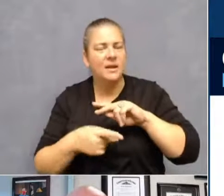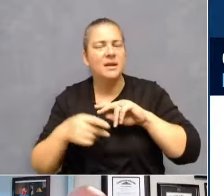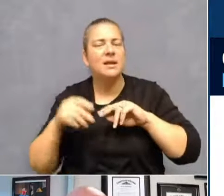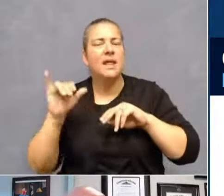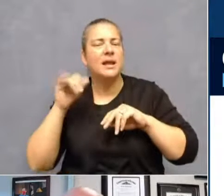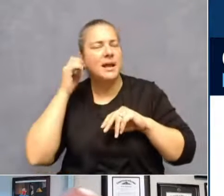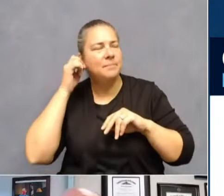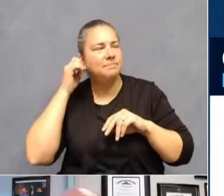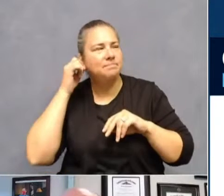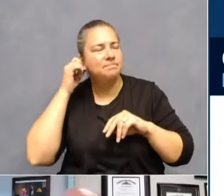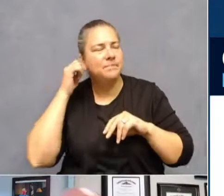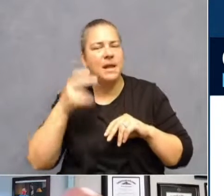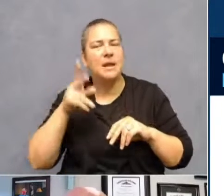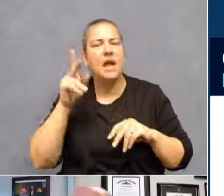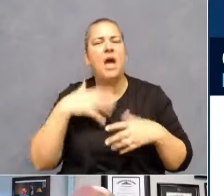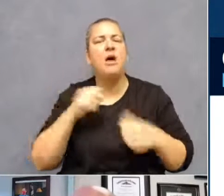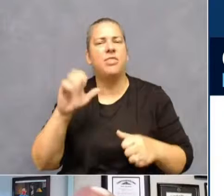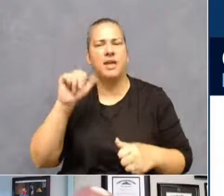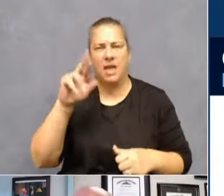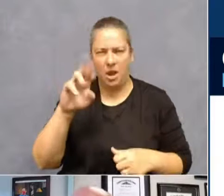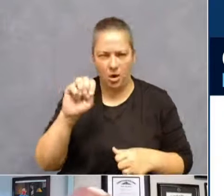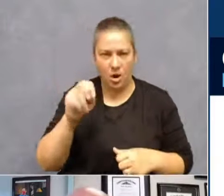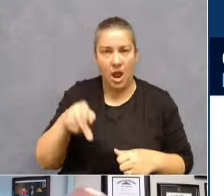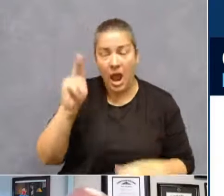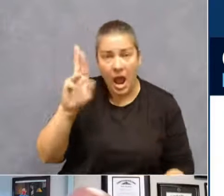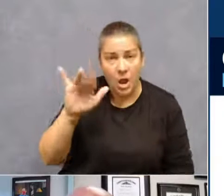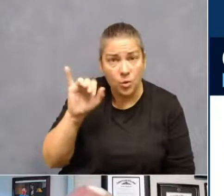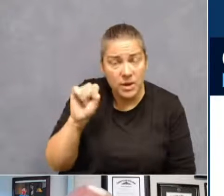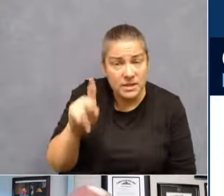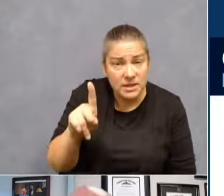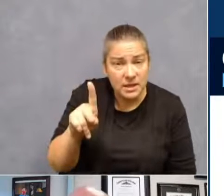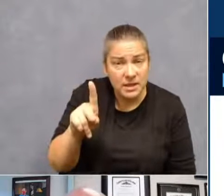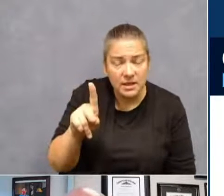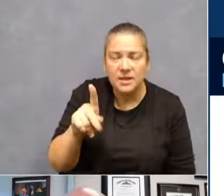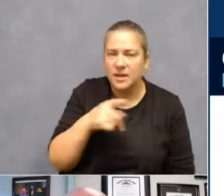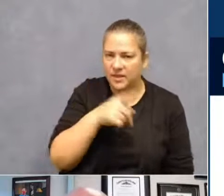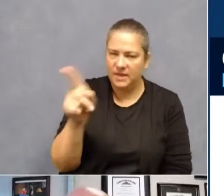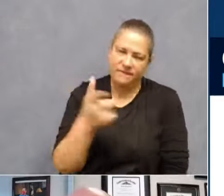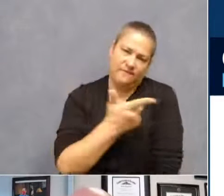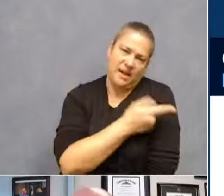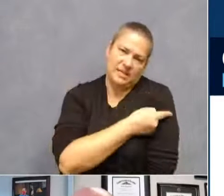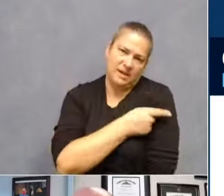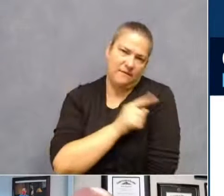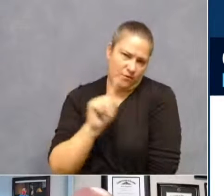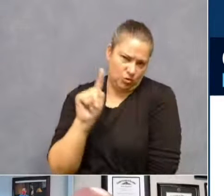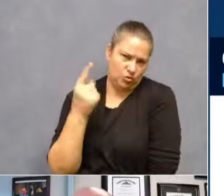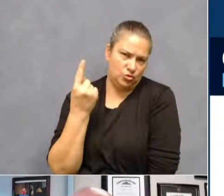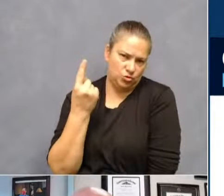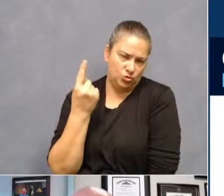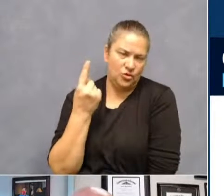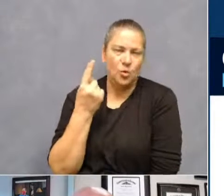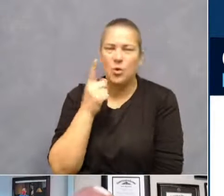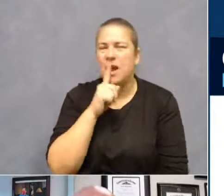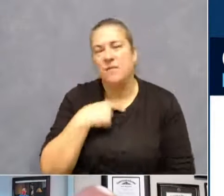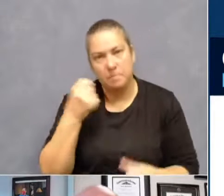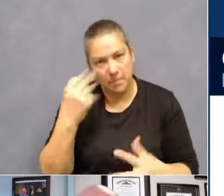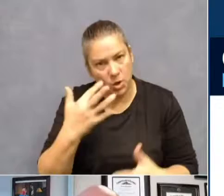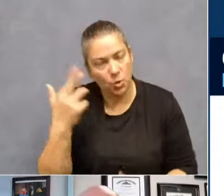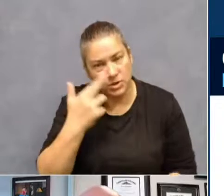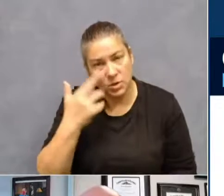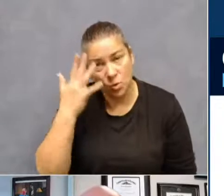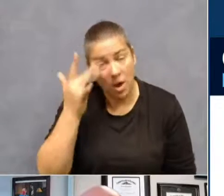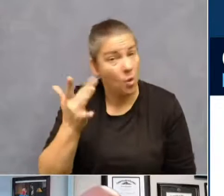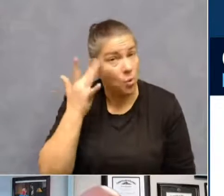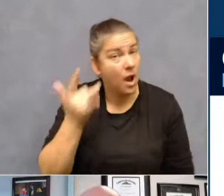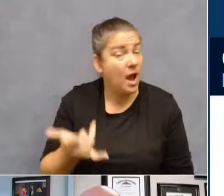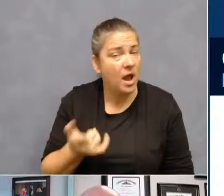settings and first responders get vaccinated first. This is for a variety of reasons. One, they are most likely to